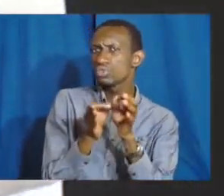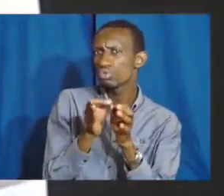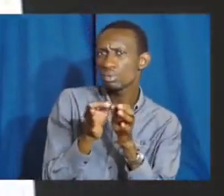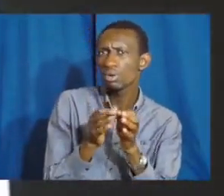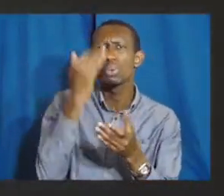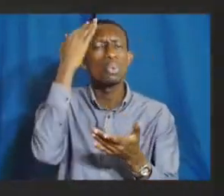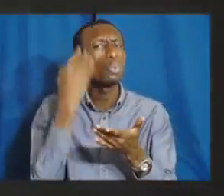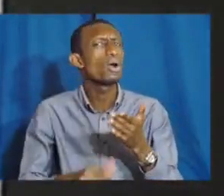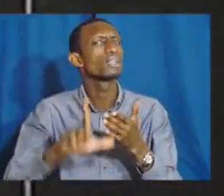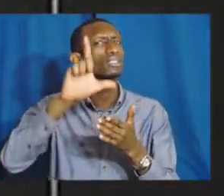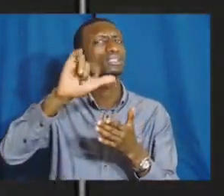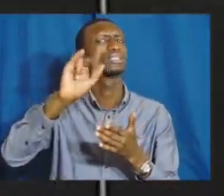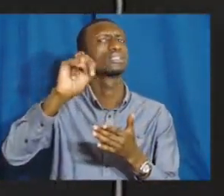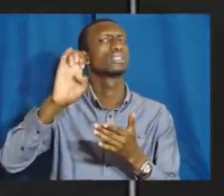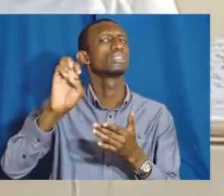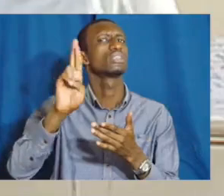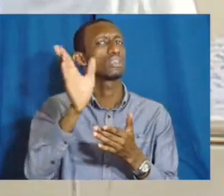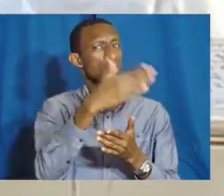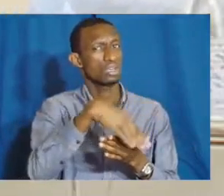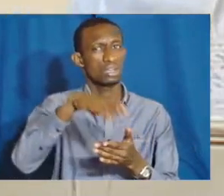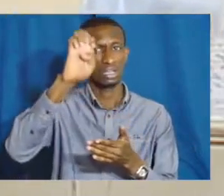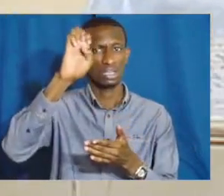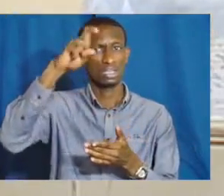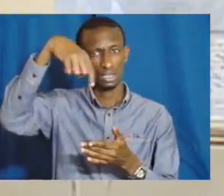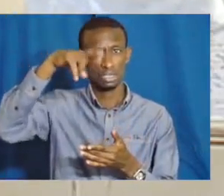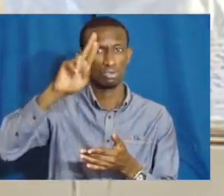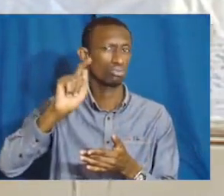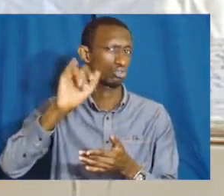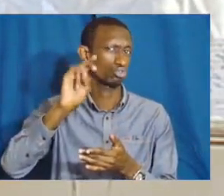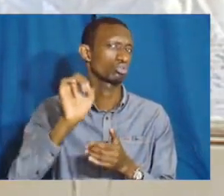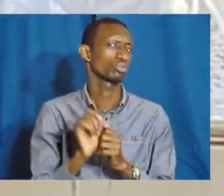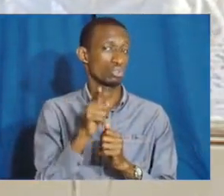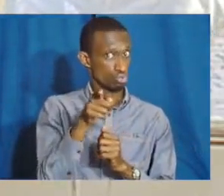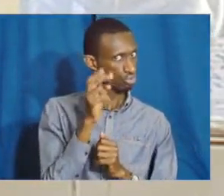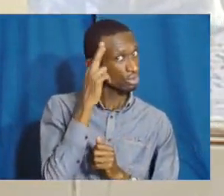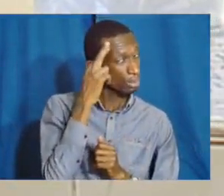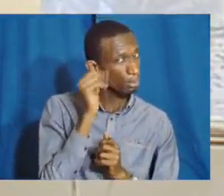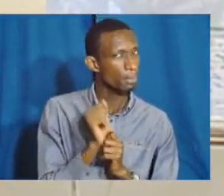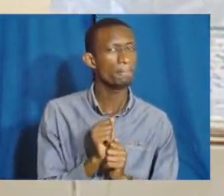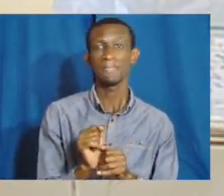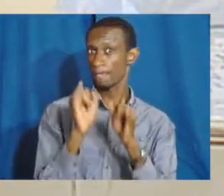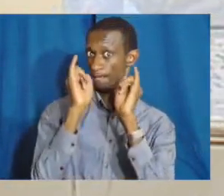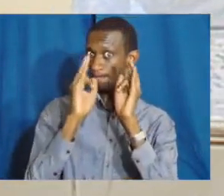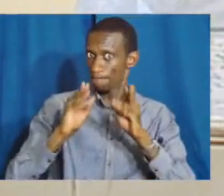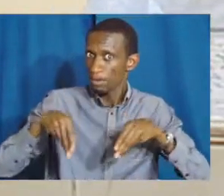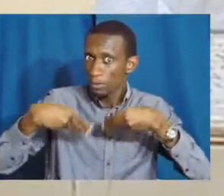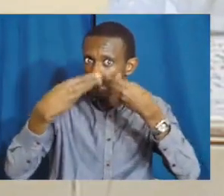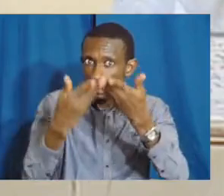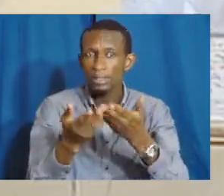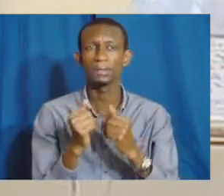equation. As you remember, when you are given y equals